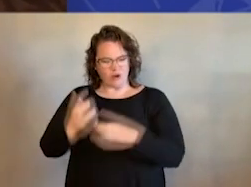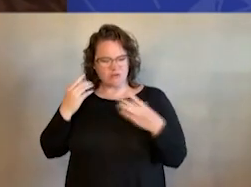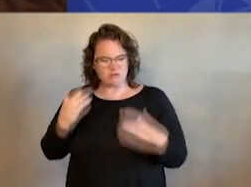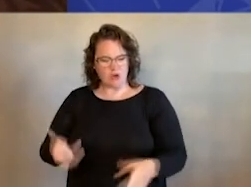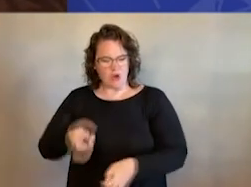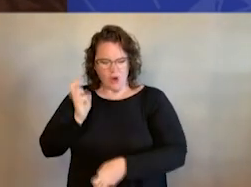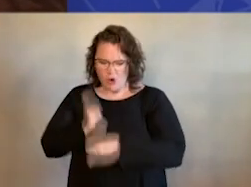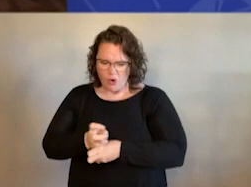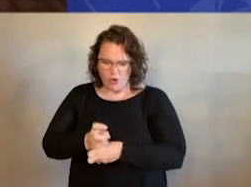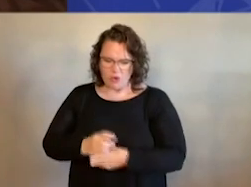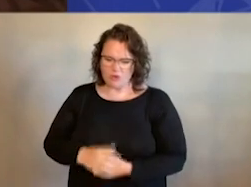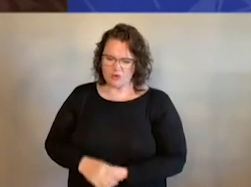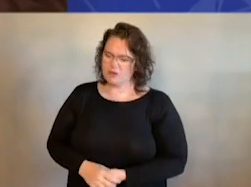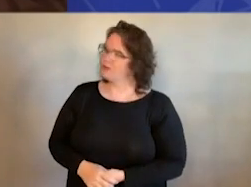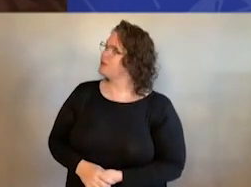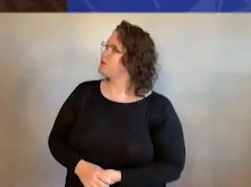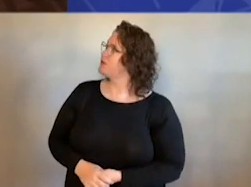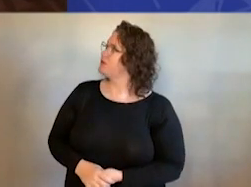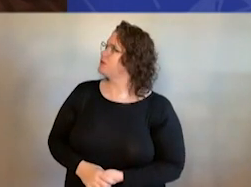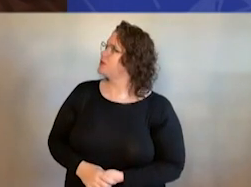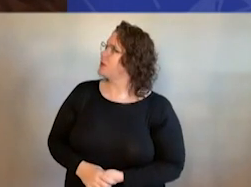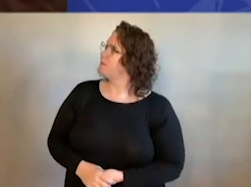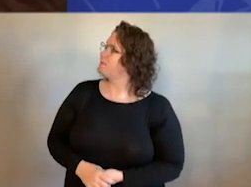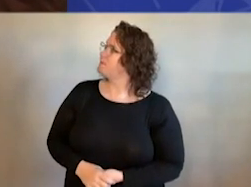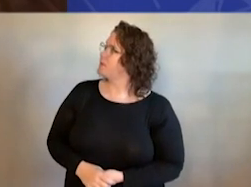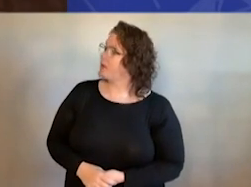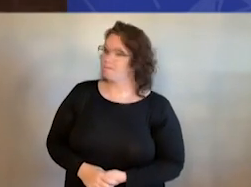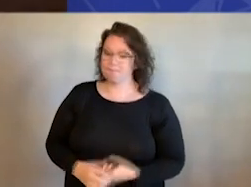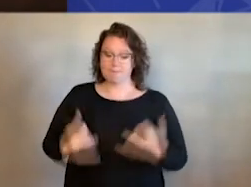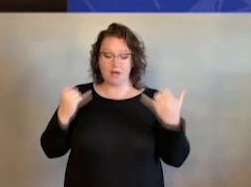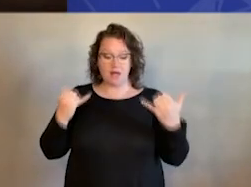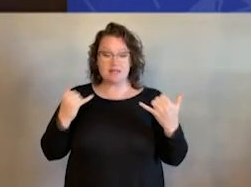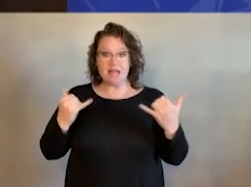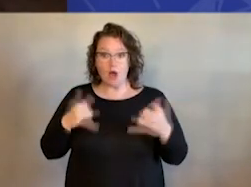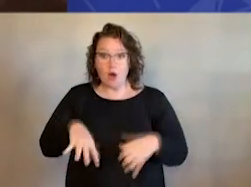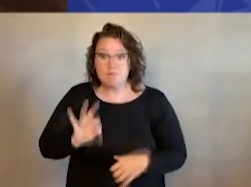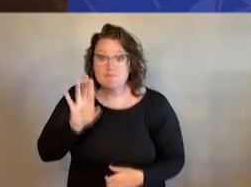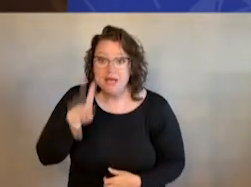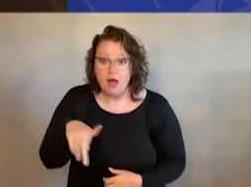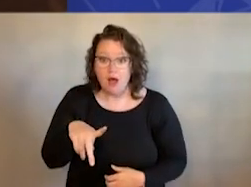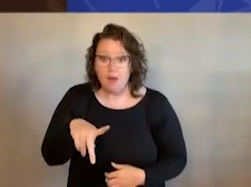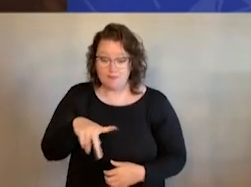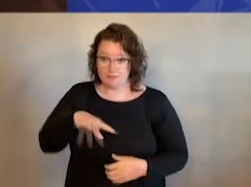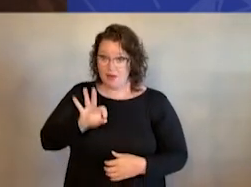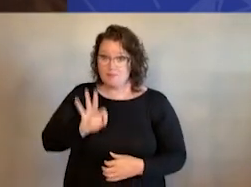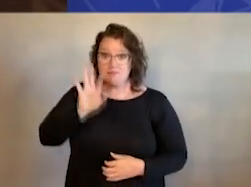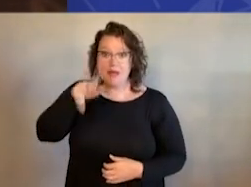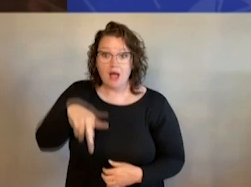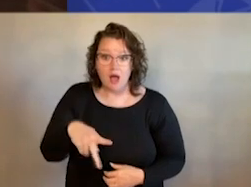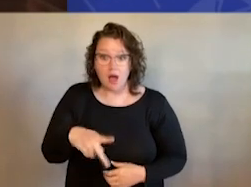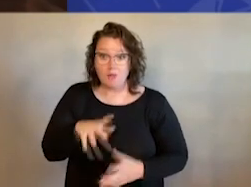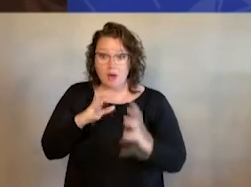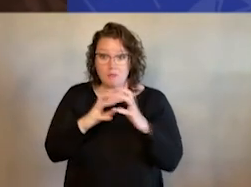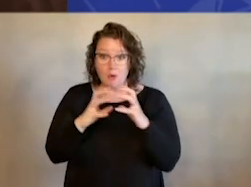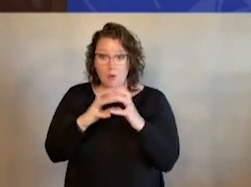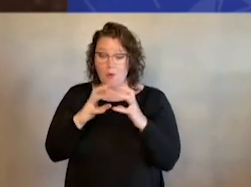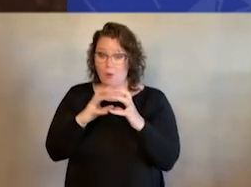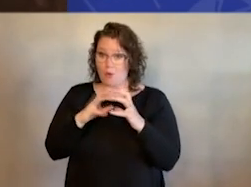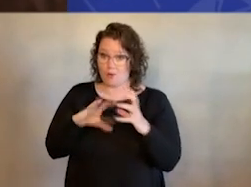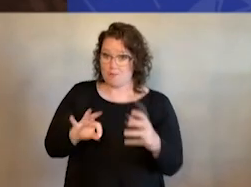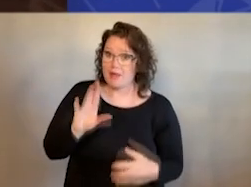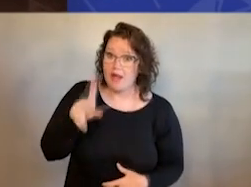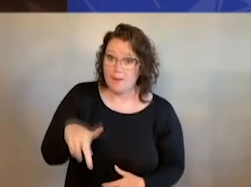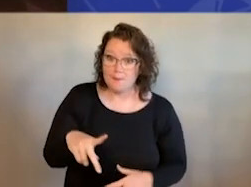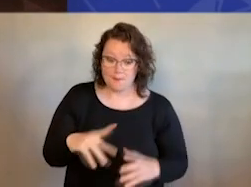that ball hard, and hit that ball hard, and then feel the ball, feel the ball,